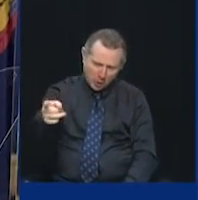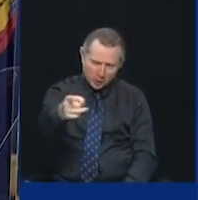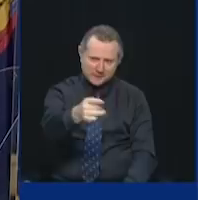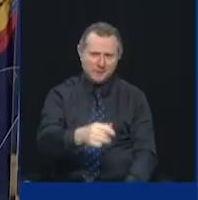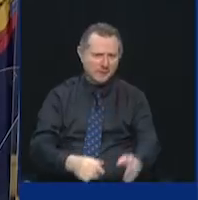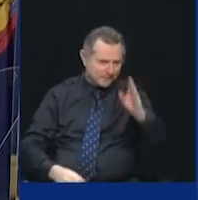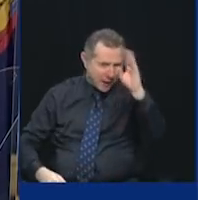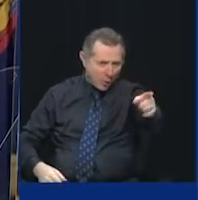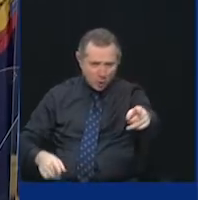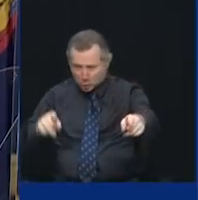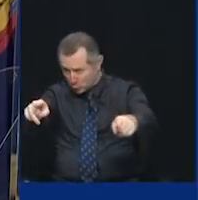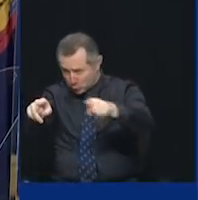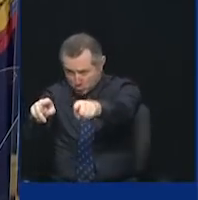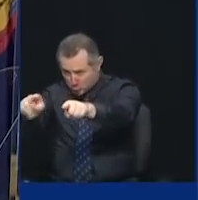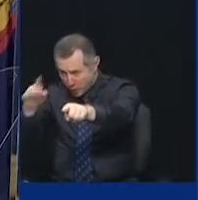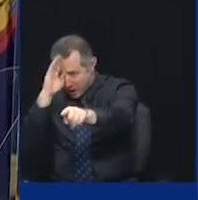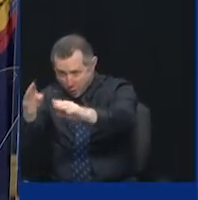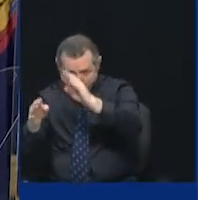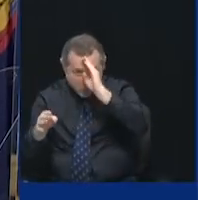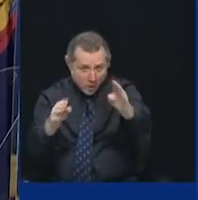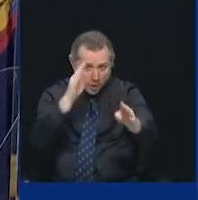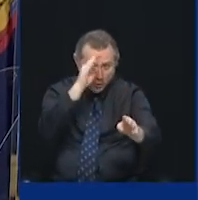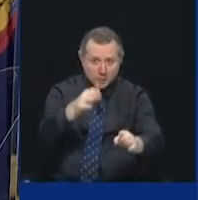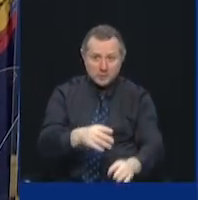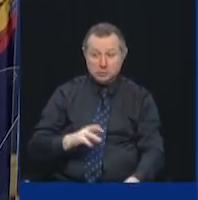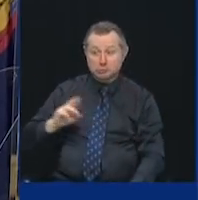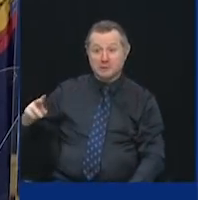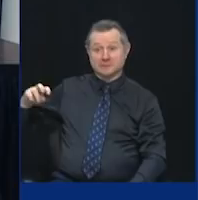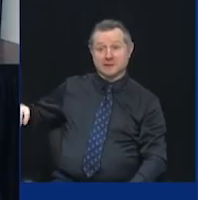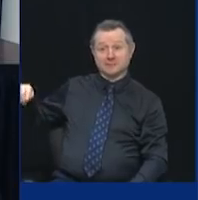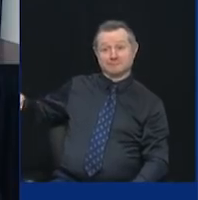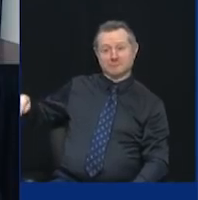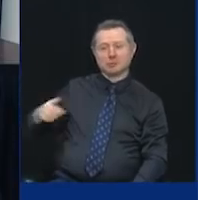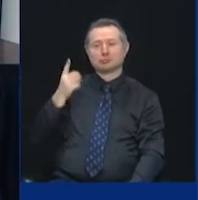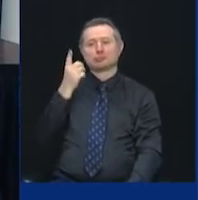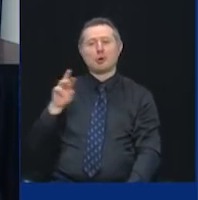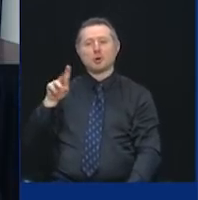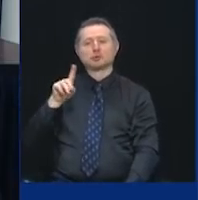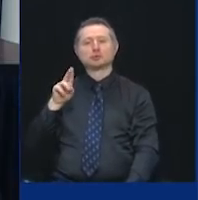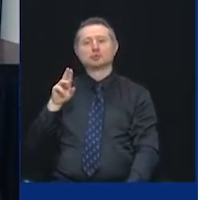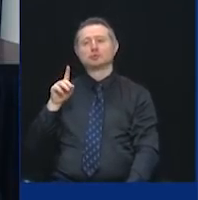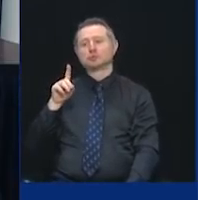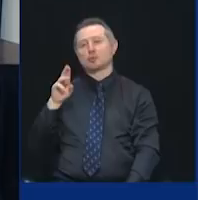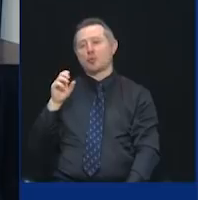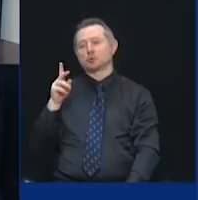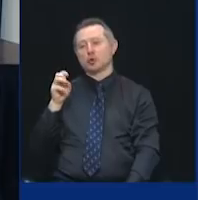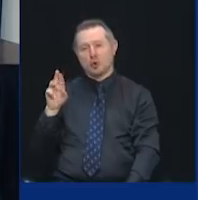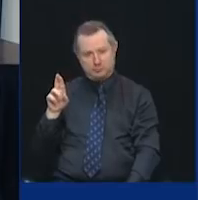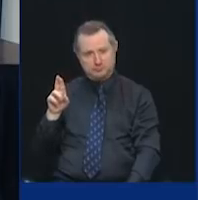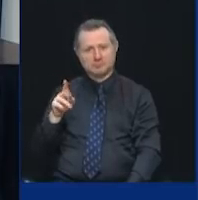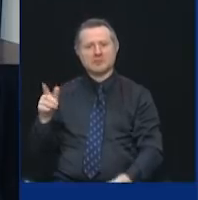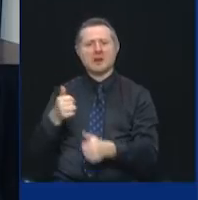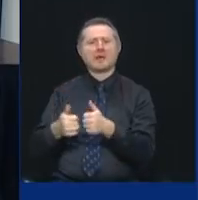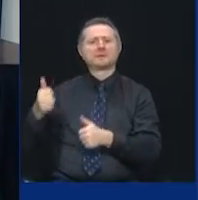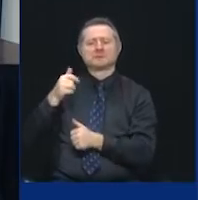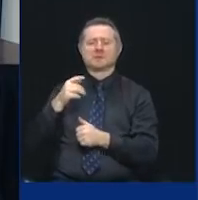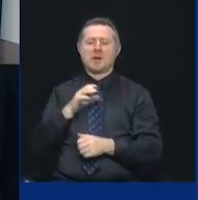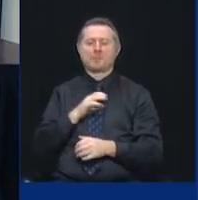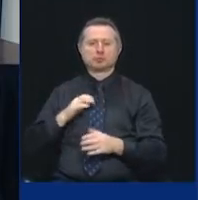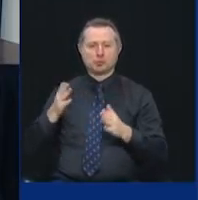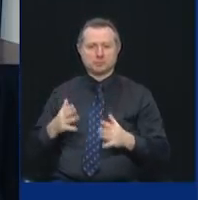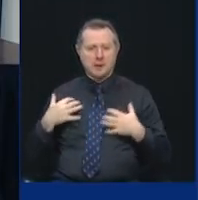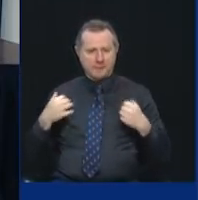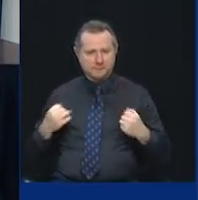Zach. To my right, Dr. Howard Zucker, our great health commissioner. I want to thank him for his good work. To my